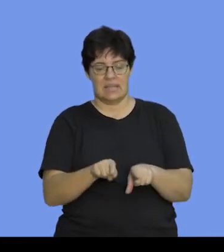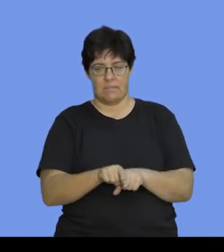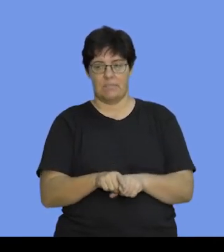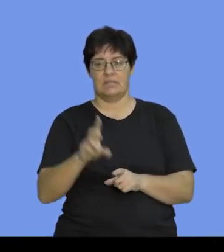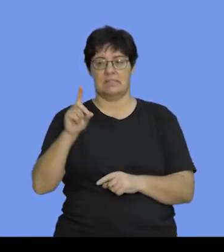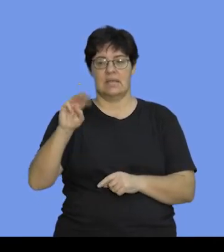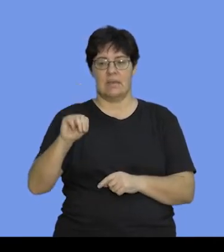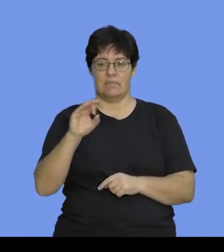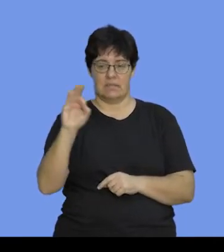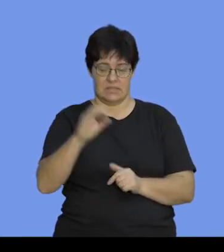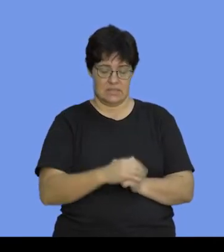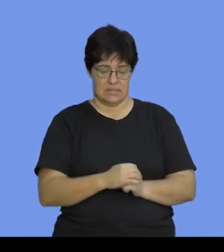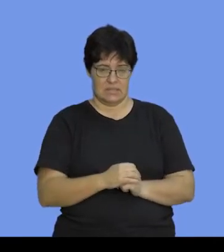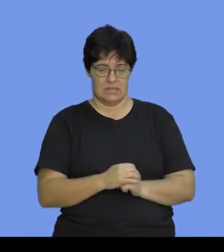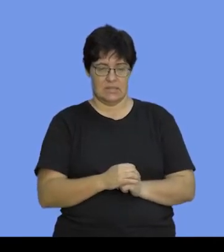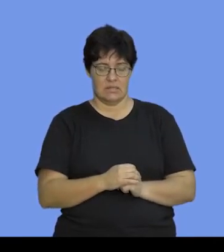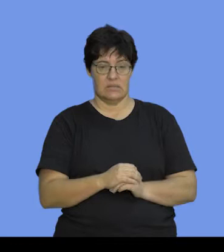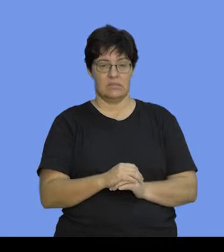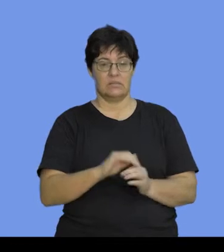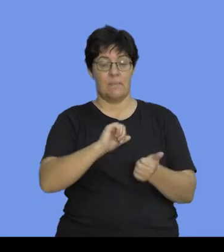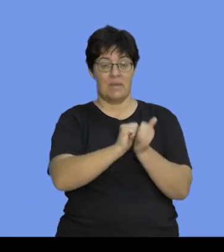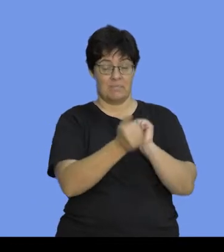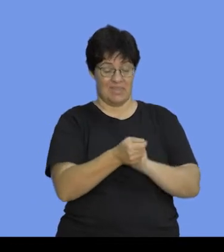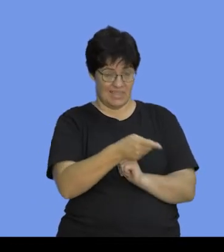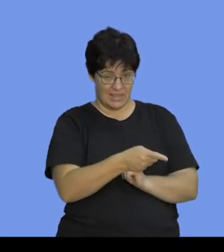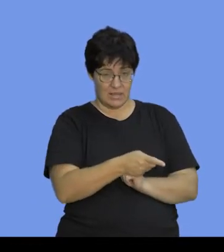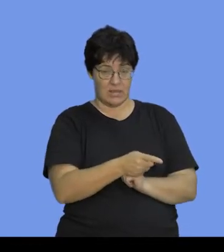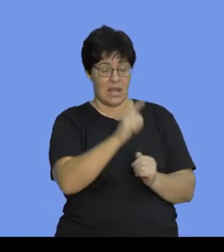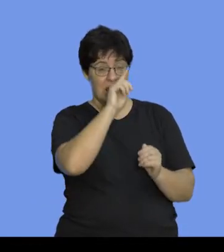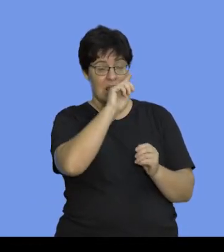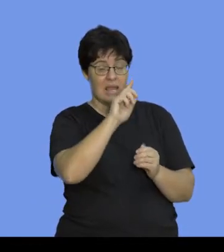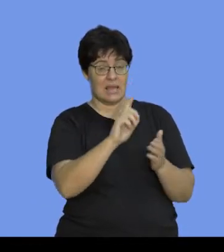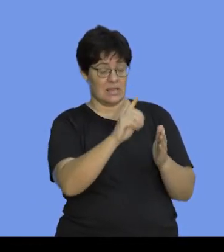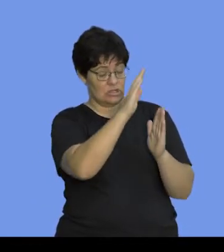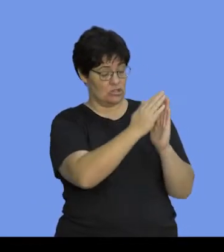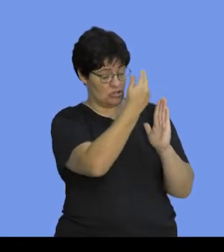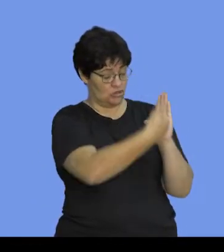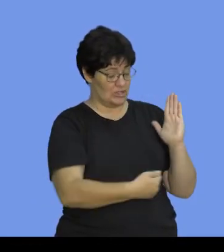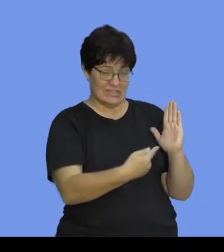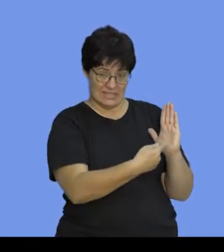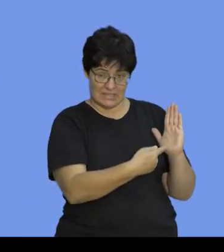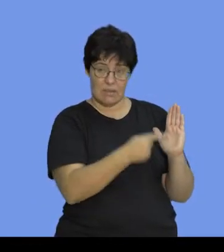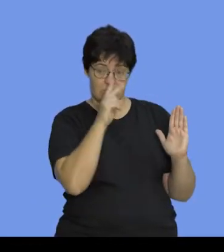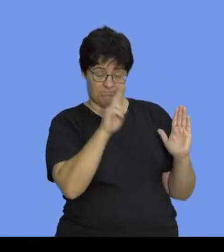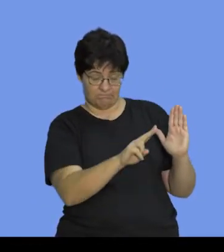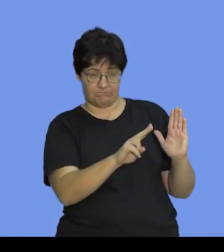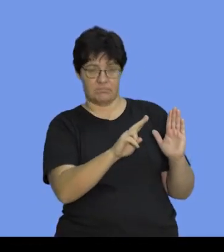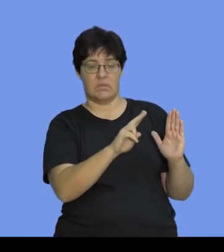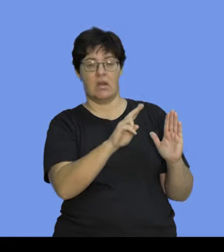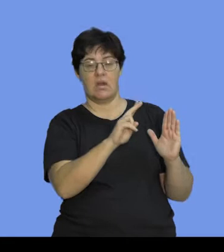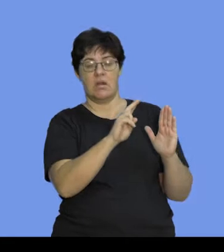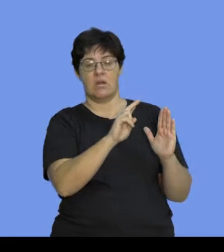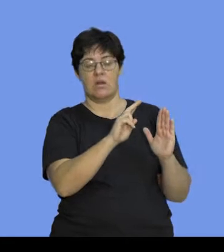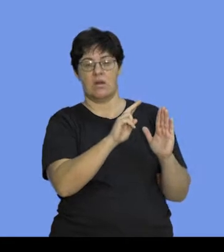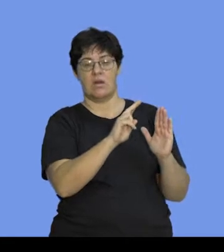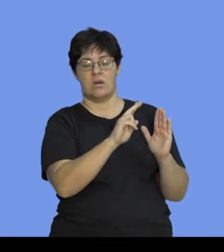as a cubic decimeter. So mathematically, in your data sheet, this is the formula you need to familiarize yourself with in as far